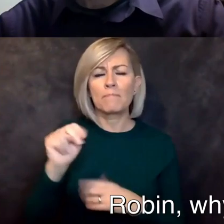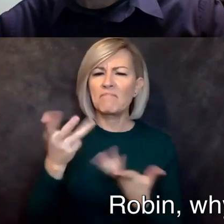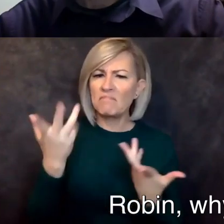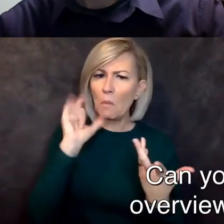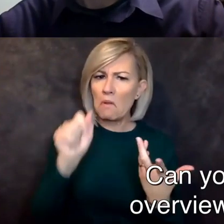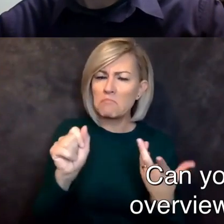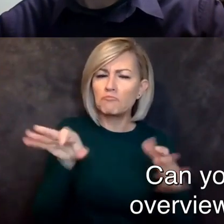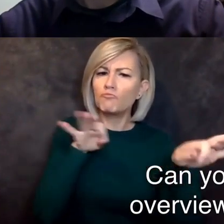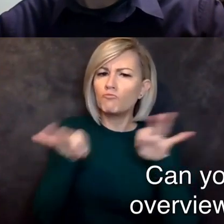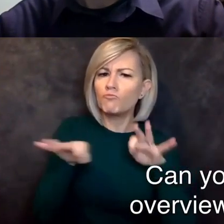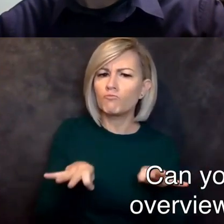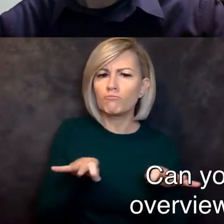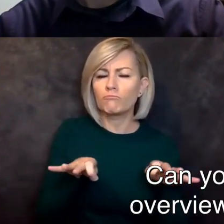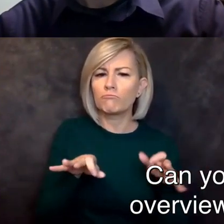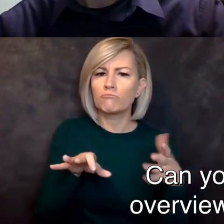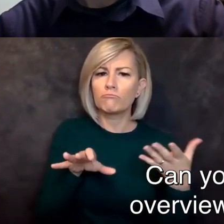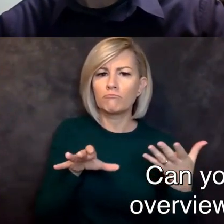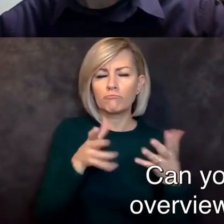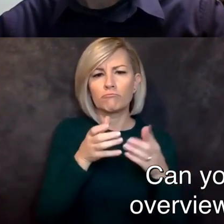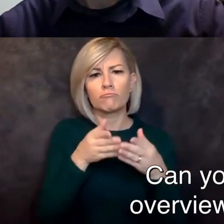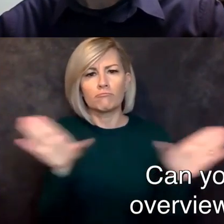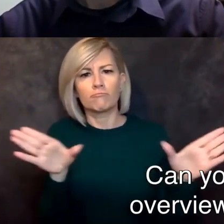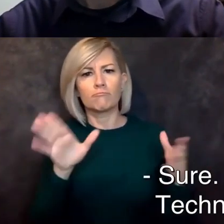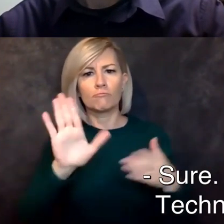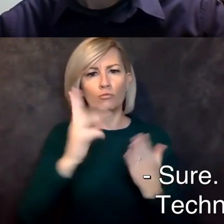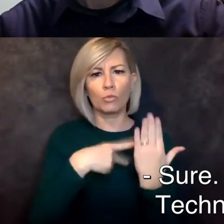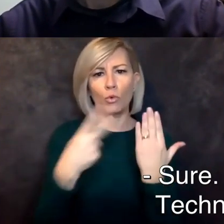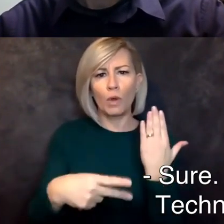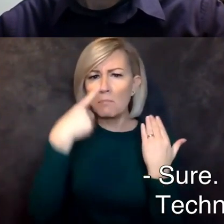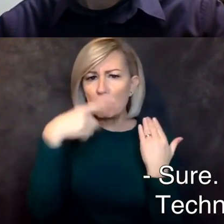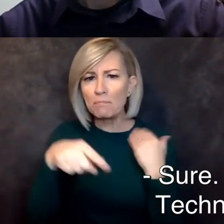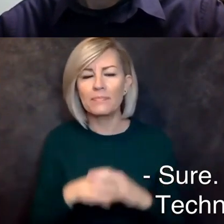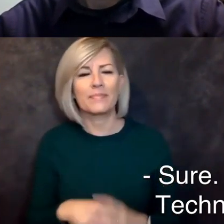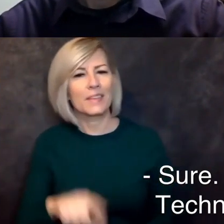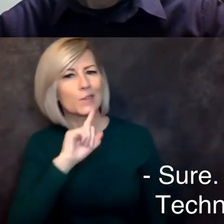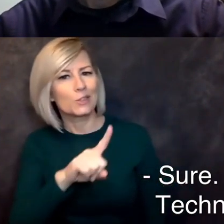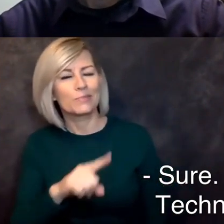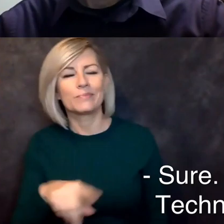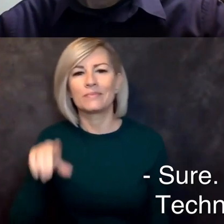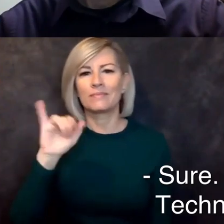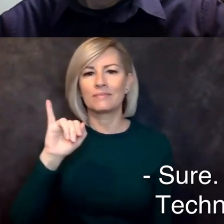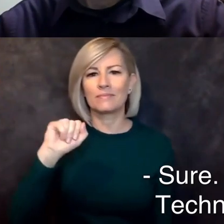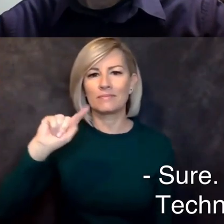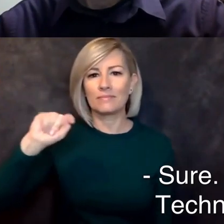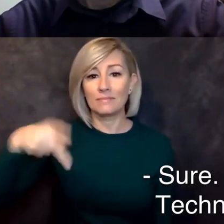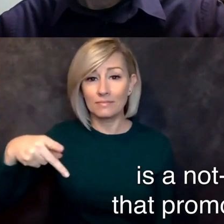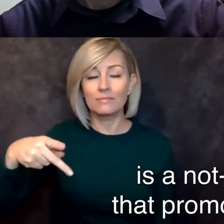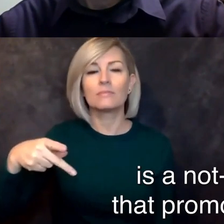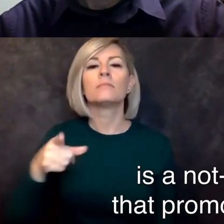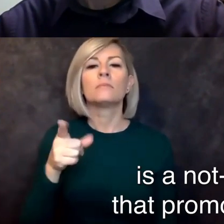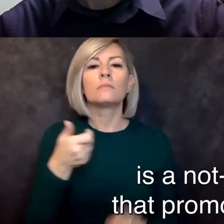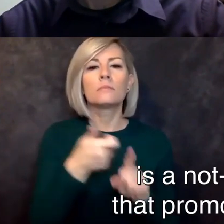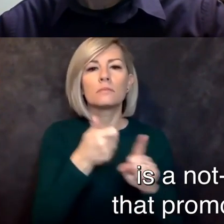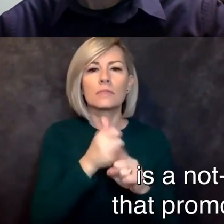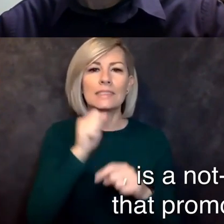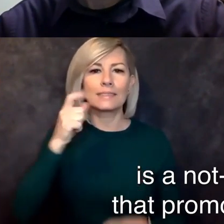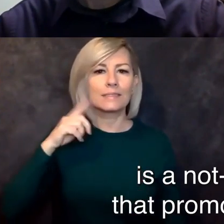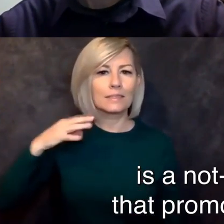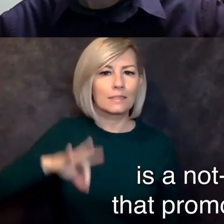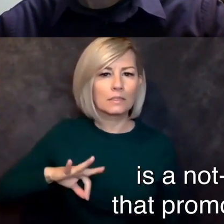tell us, can you give us a little overview of the program? Sure. Illinois Assistive Technology Program is a not-for-profit